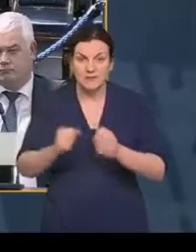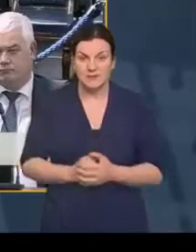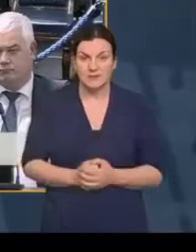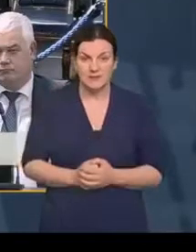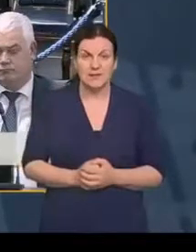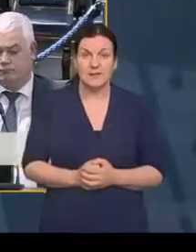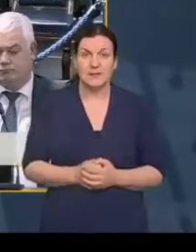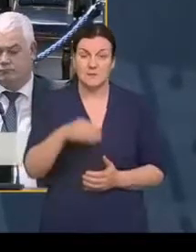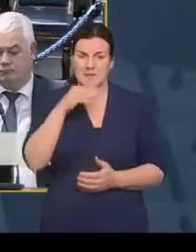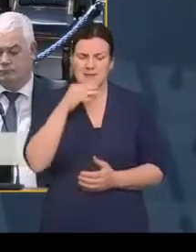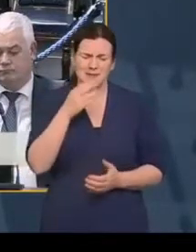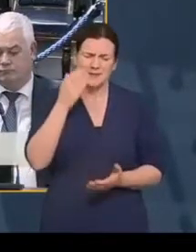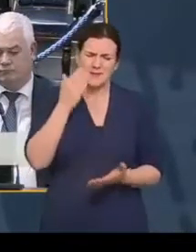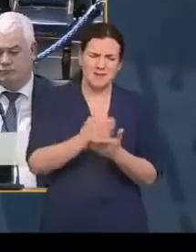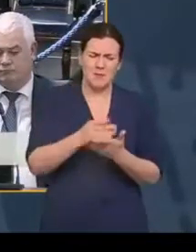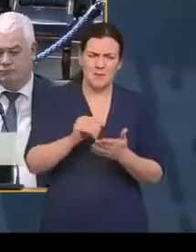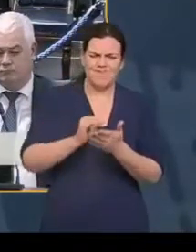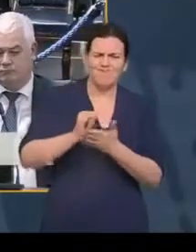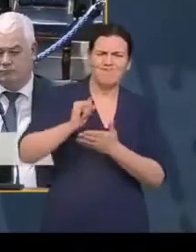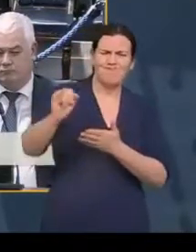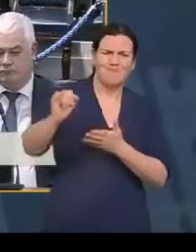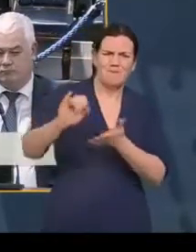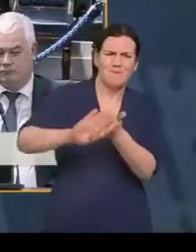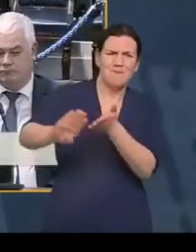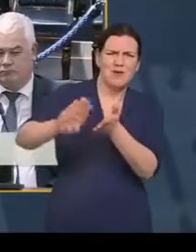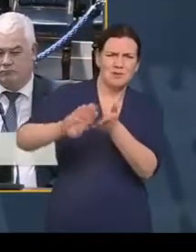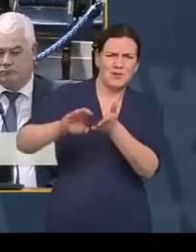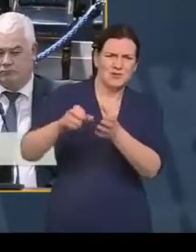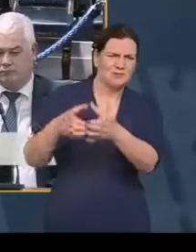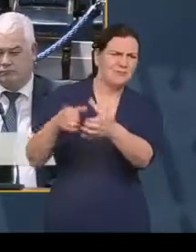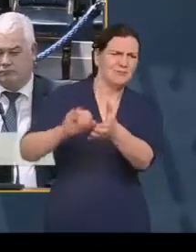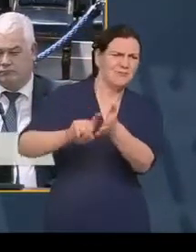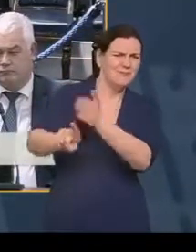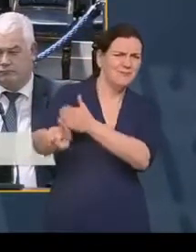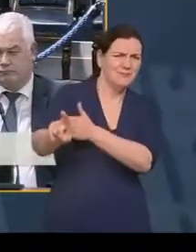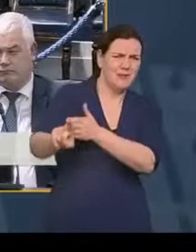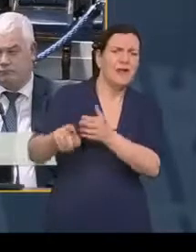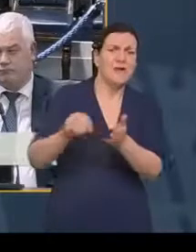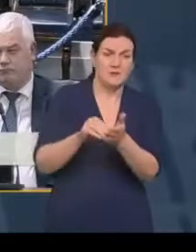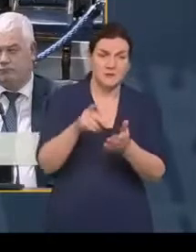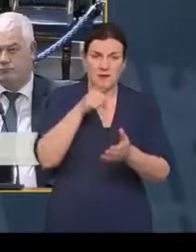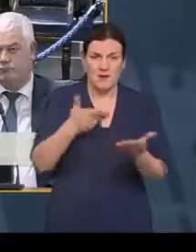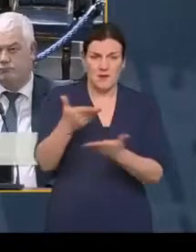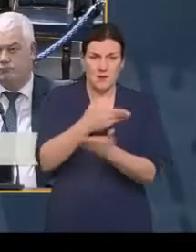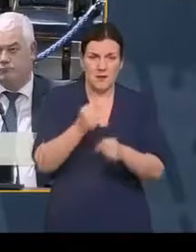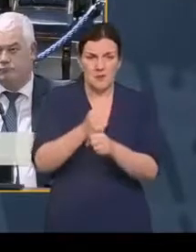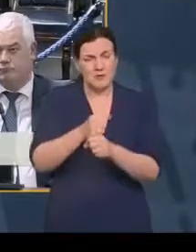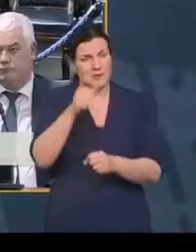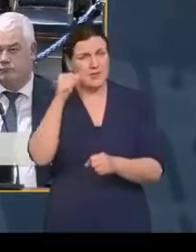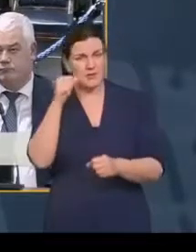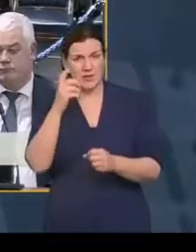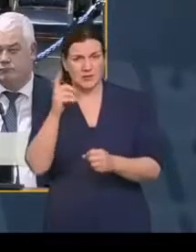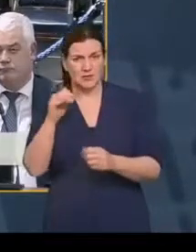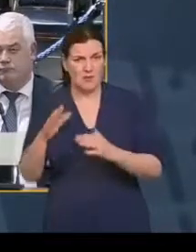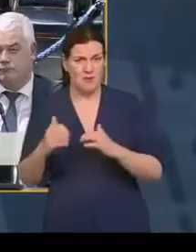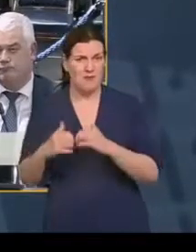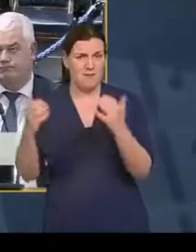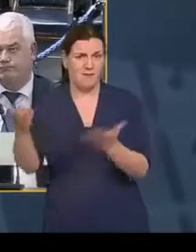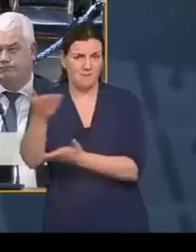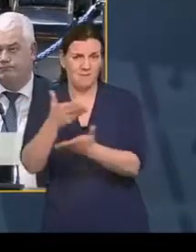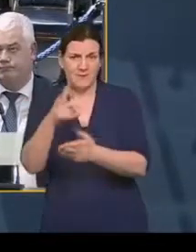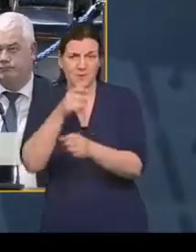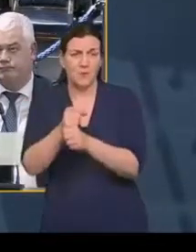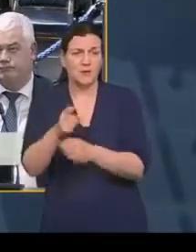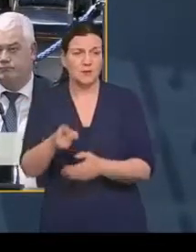It ends that extreme marginalisation that was spoken about yesterday in the Dáil